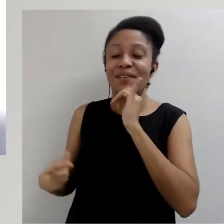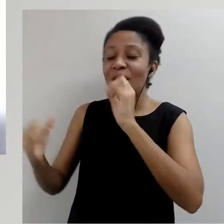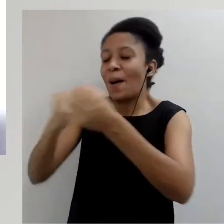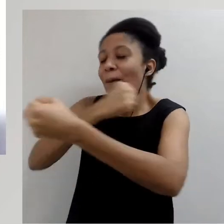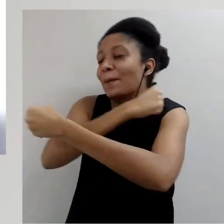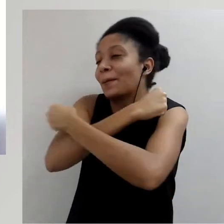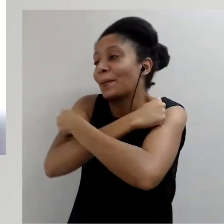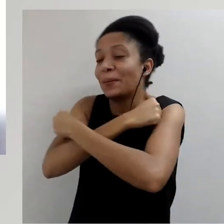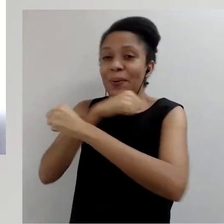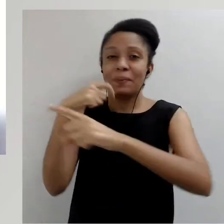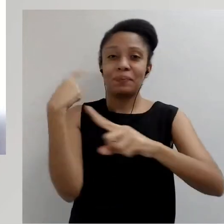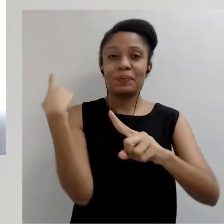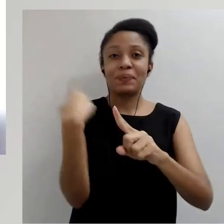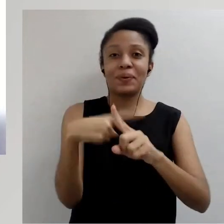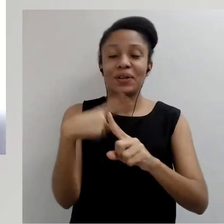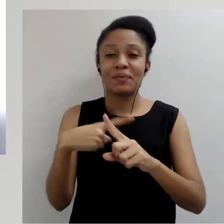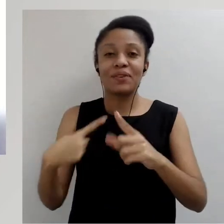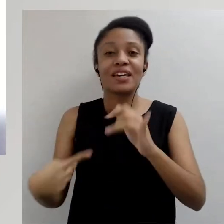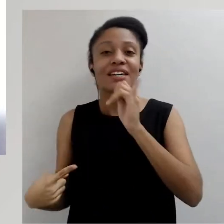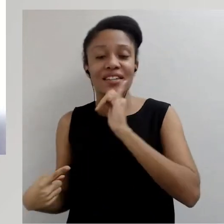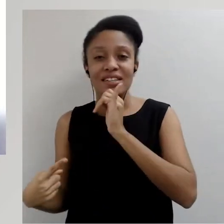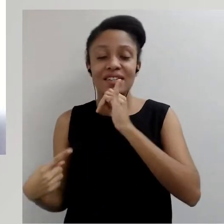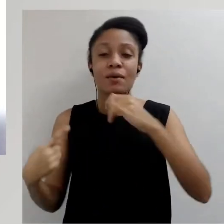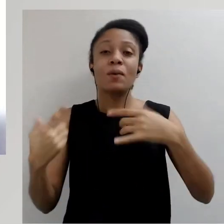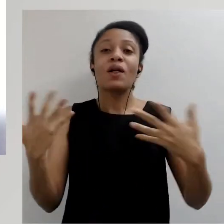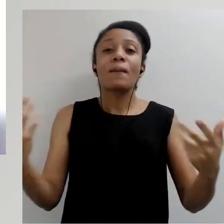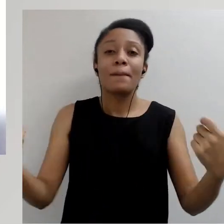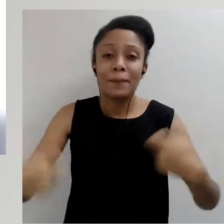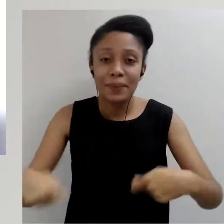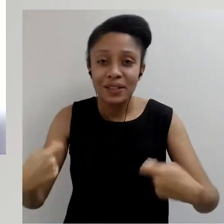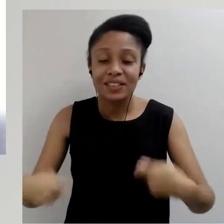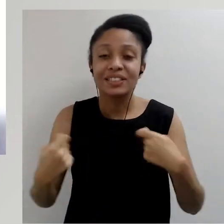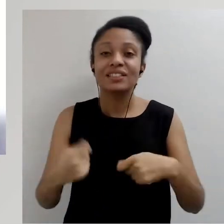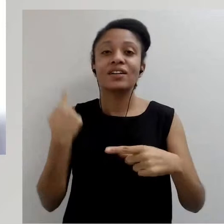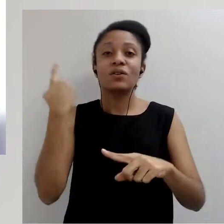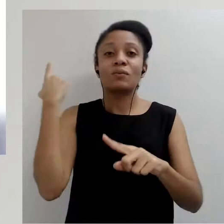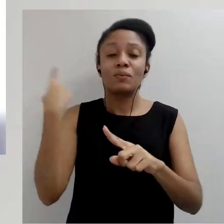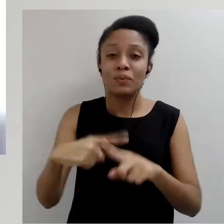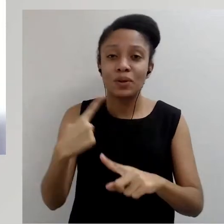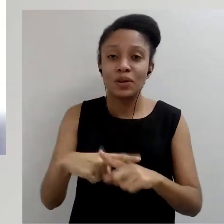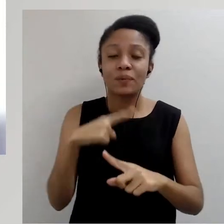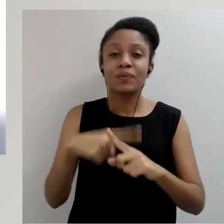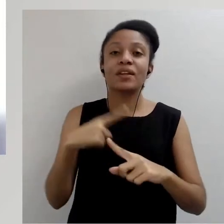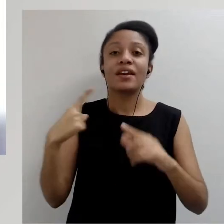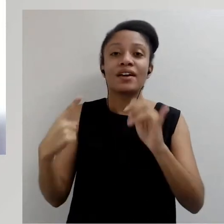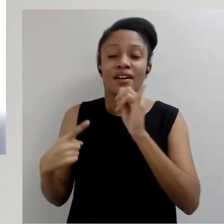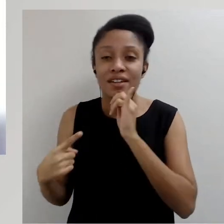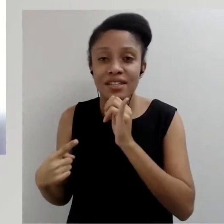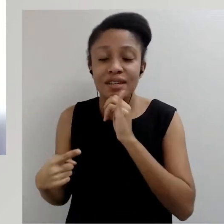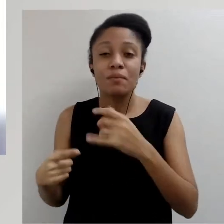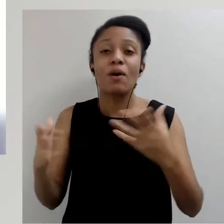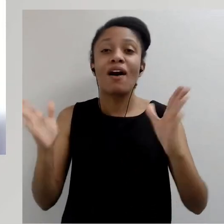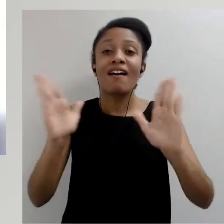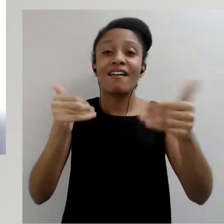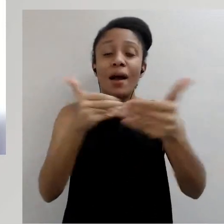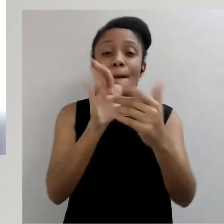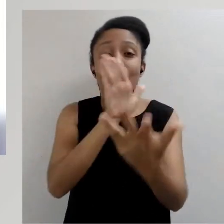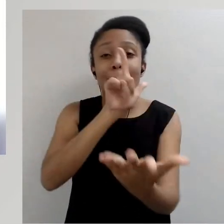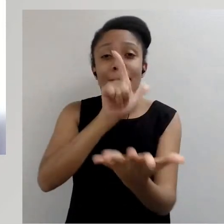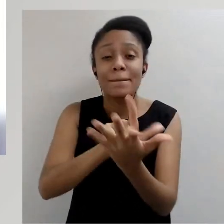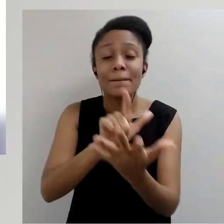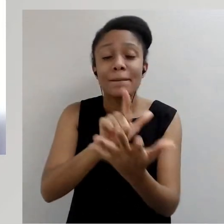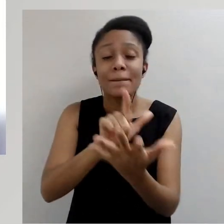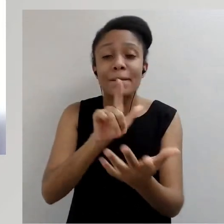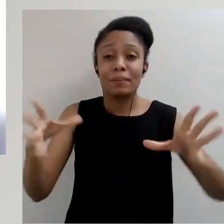you, give you lots of hugs and kisses. So you have to take it into account. I mean, the